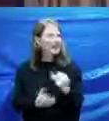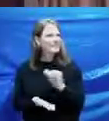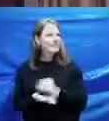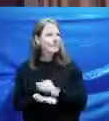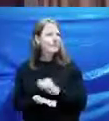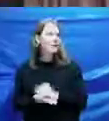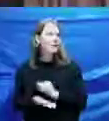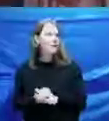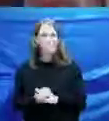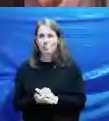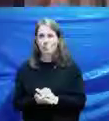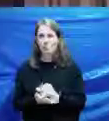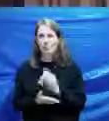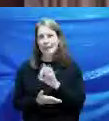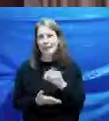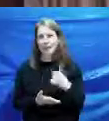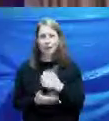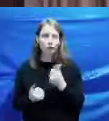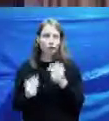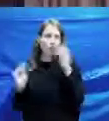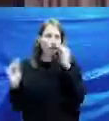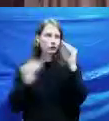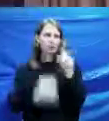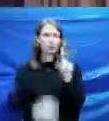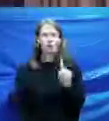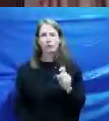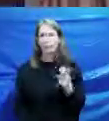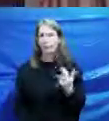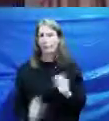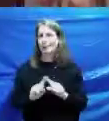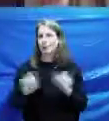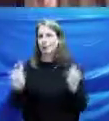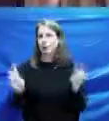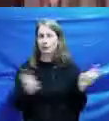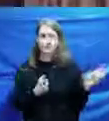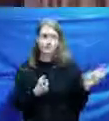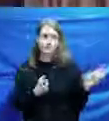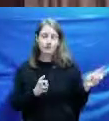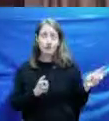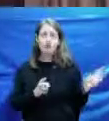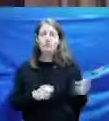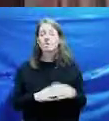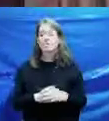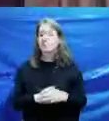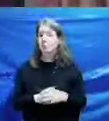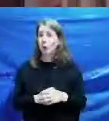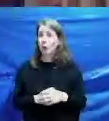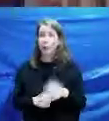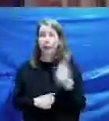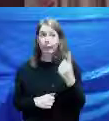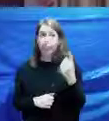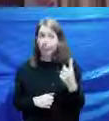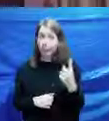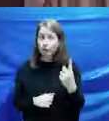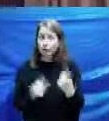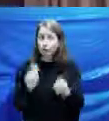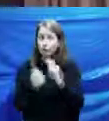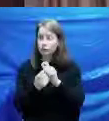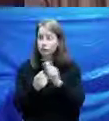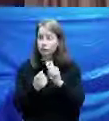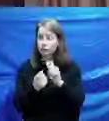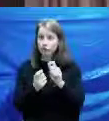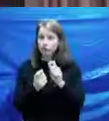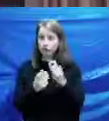from September to June. So this first move is critical that we're gonna focus strongly. I will tell